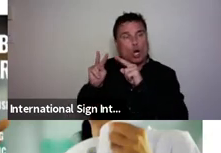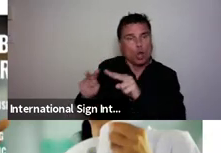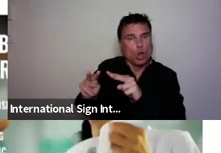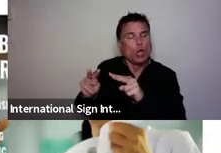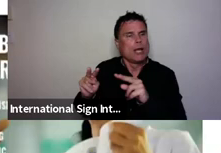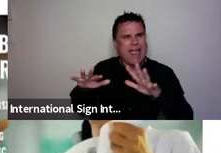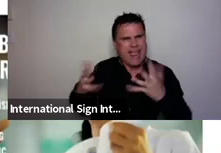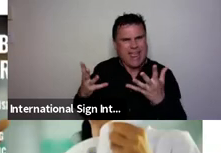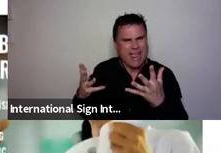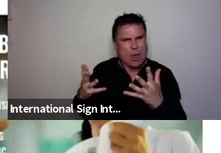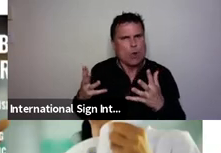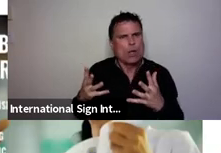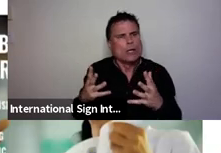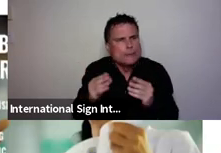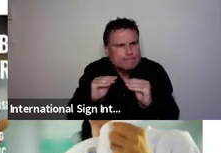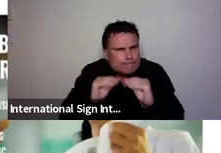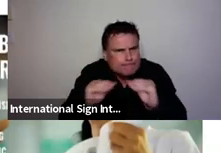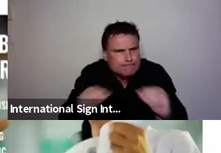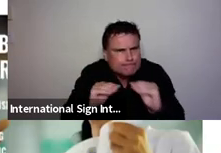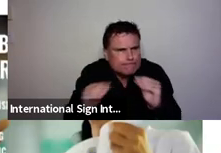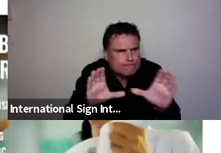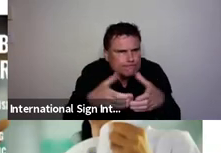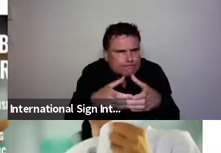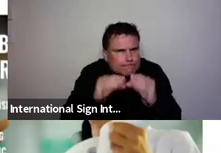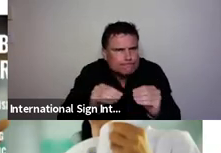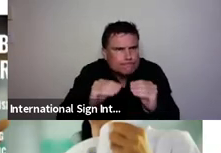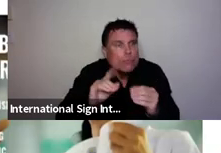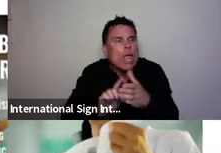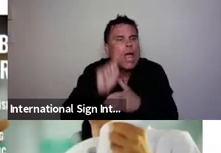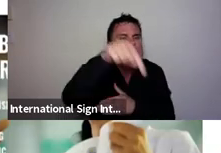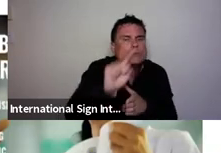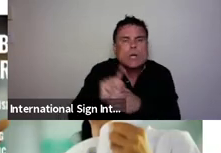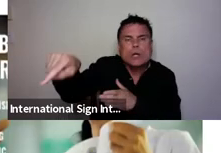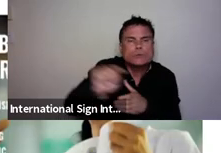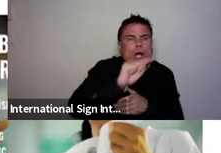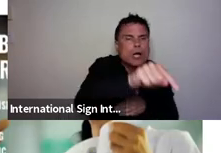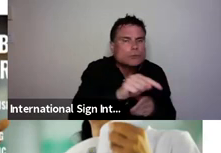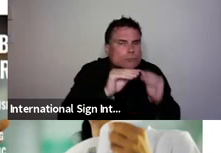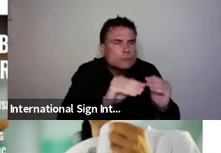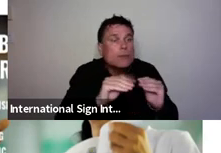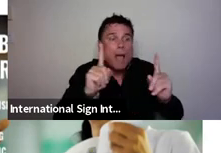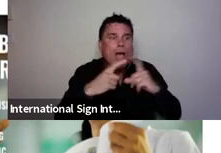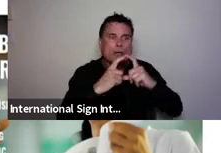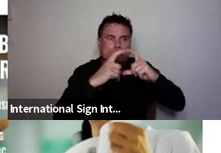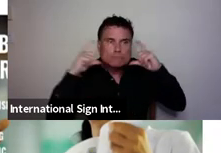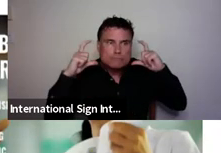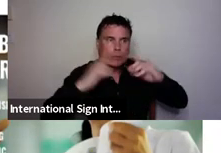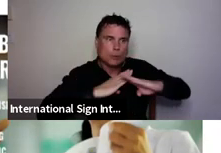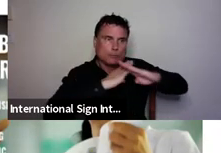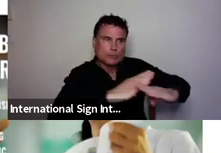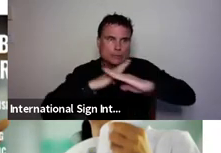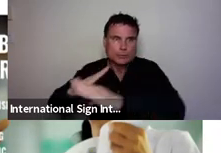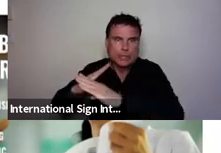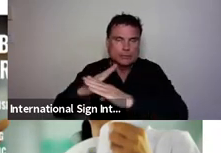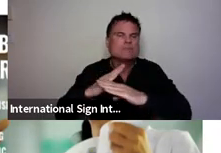outdoors with adequate PPE, personal protective equipment, for the trainers, for